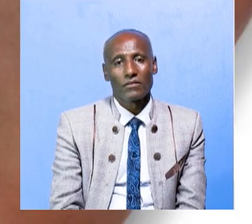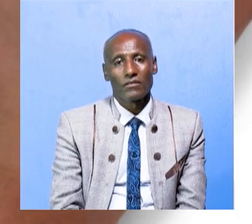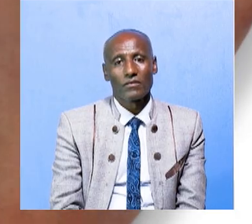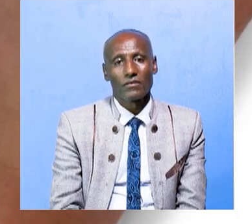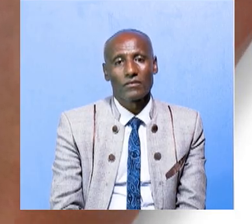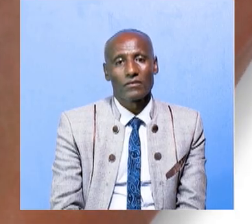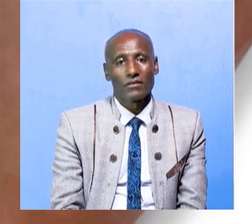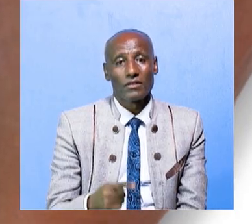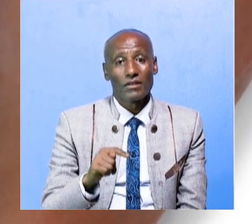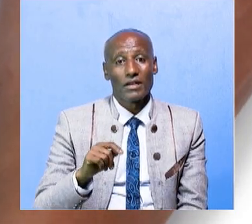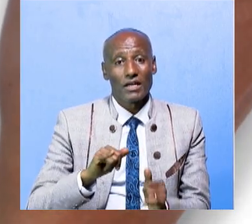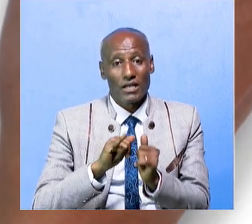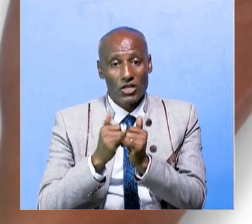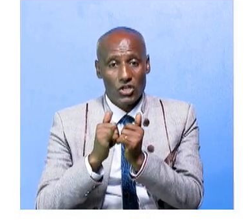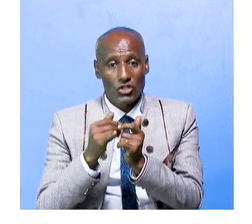the gym.